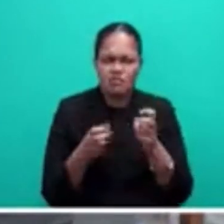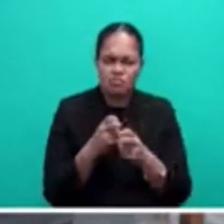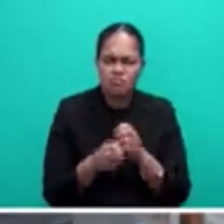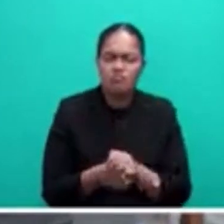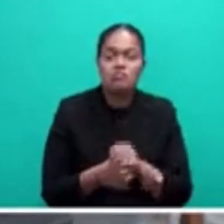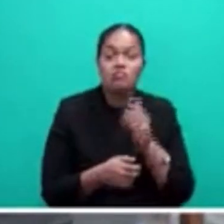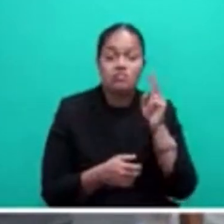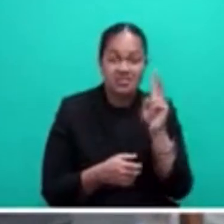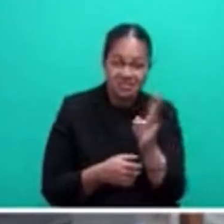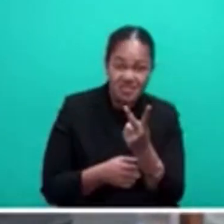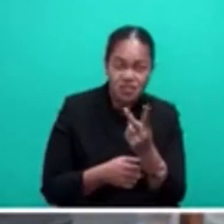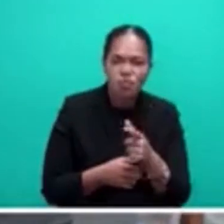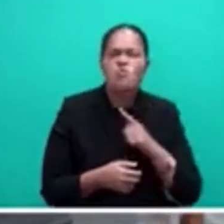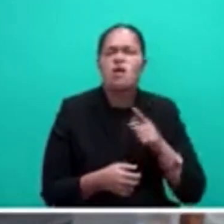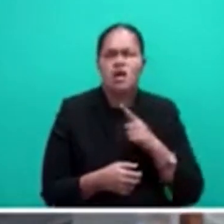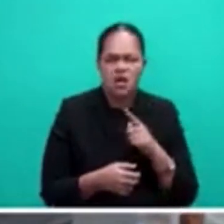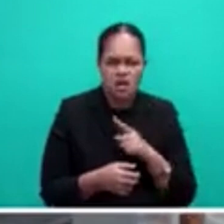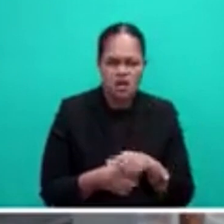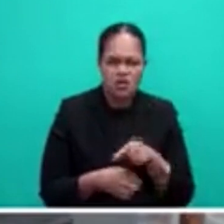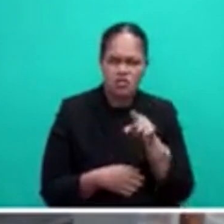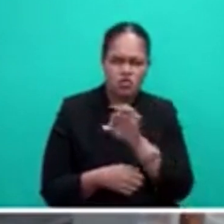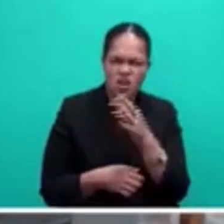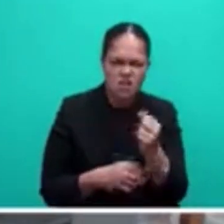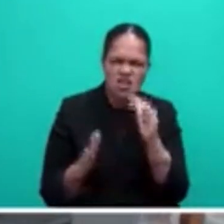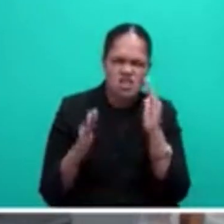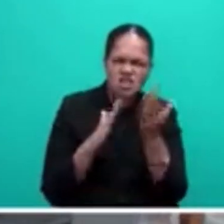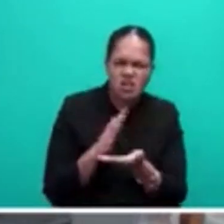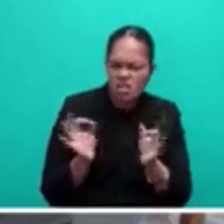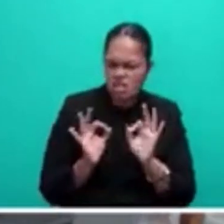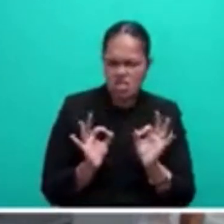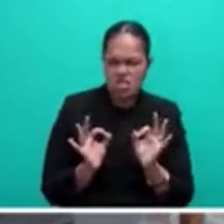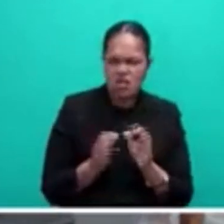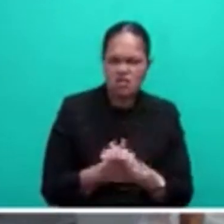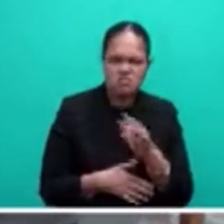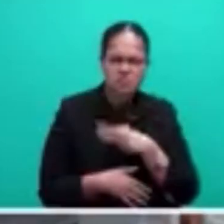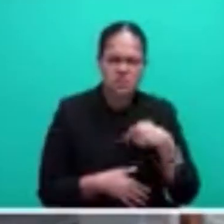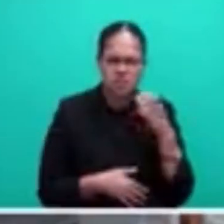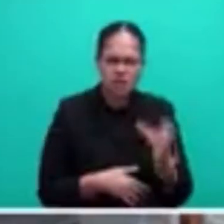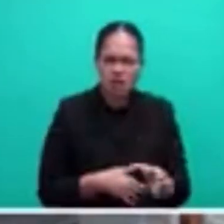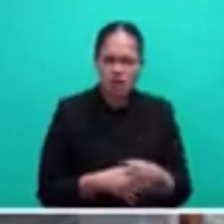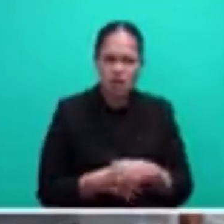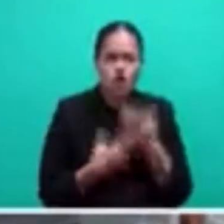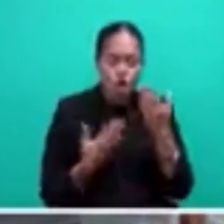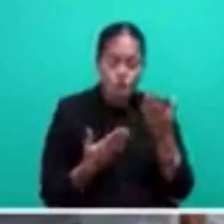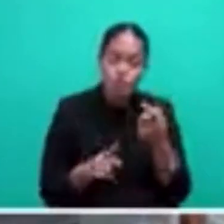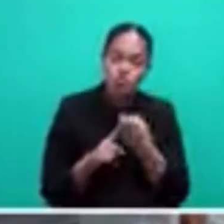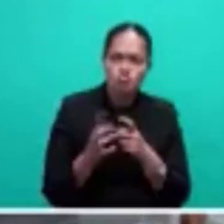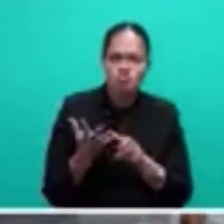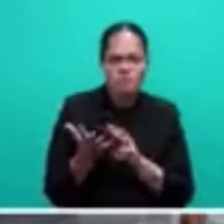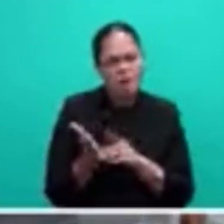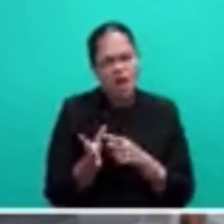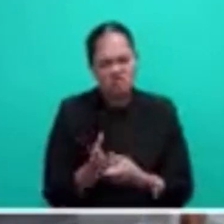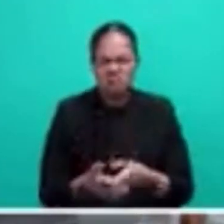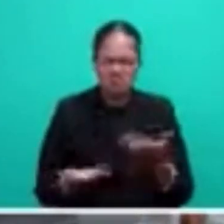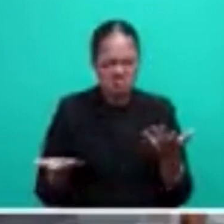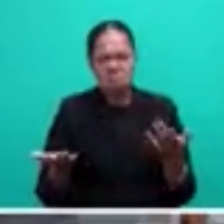Secondly, Honourable Speaker, why do they not have shadow ministers? Honourable Kumar has been saying, oh, we don't really need it, we don't